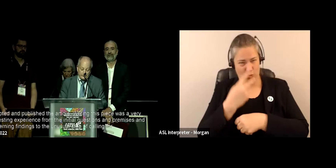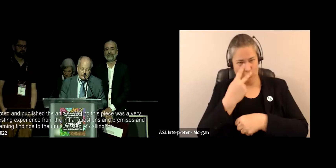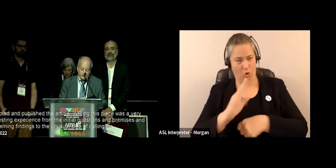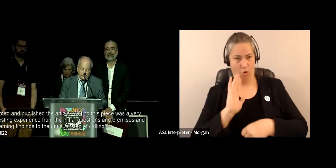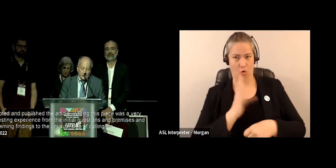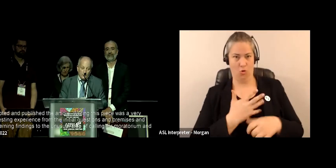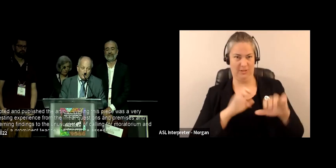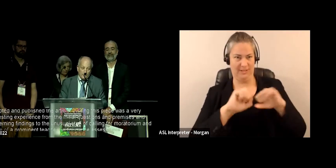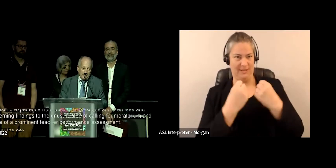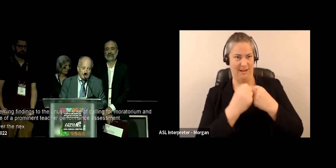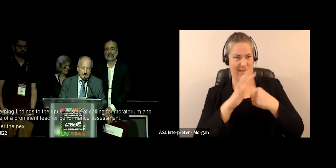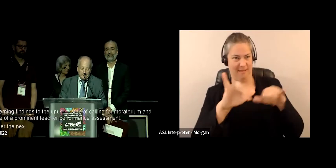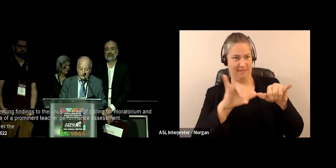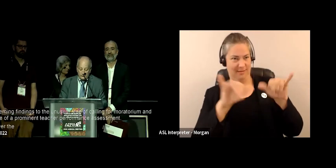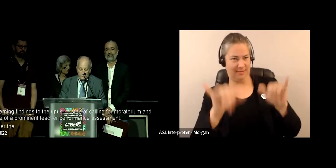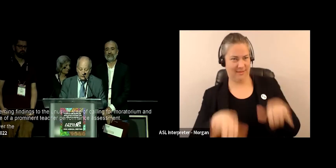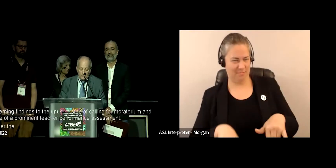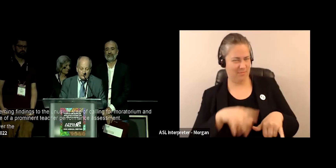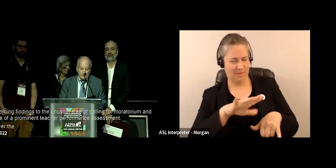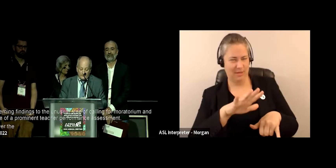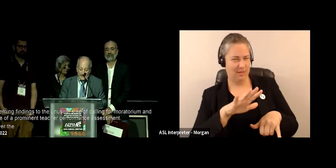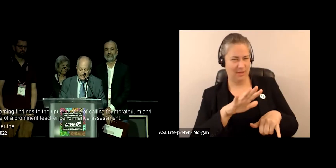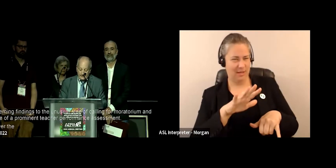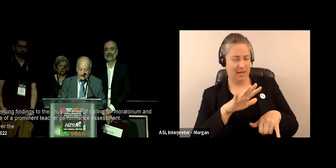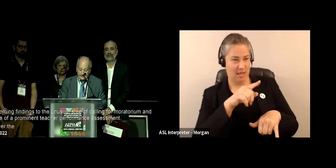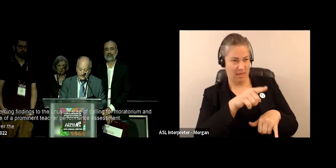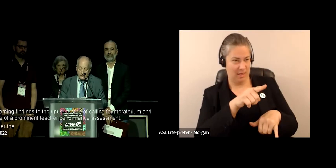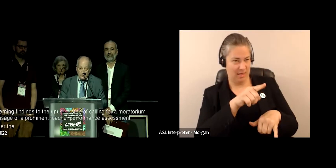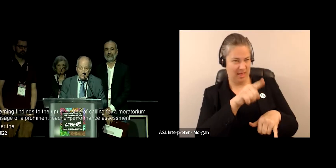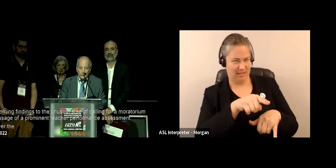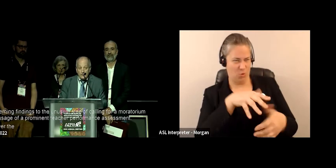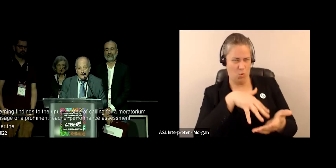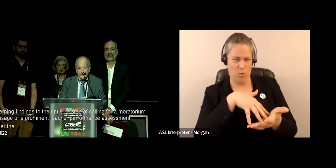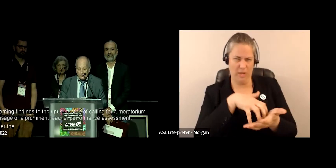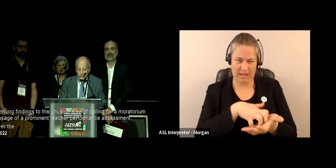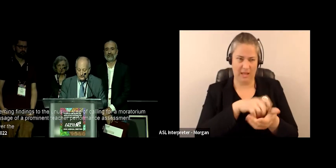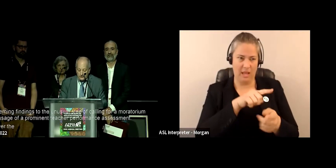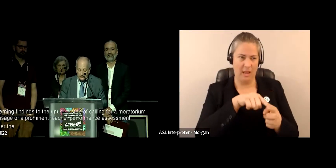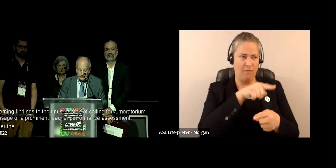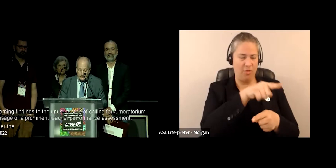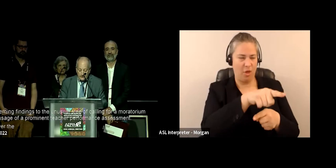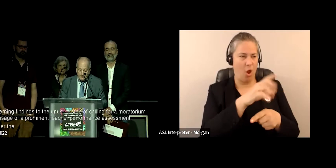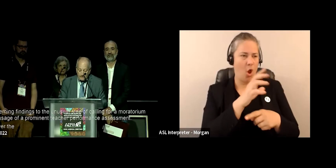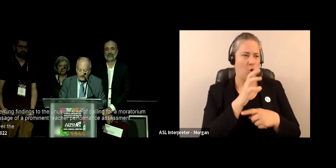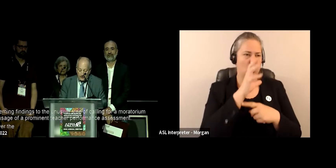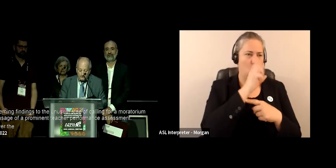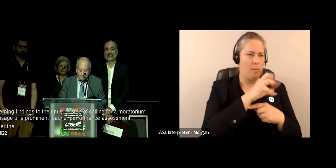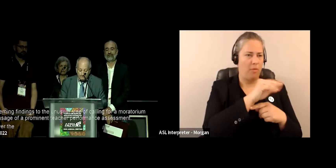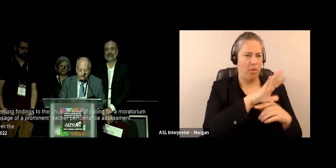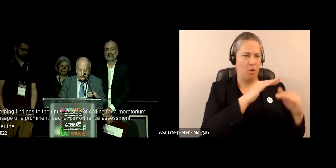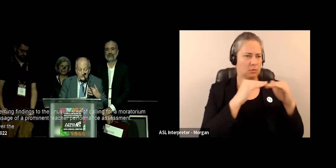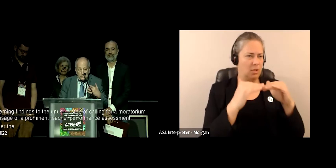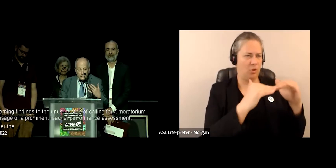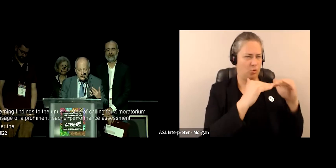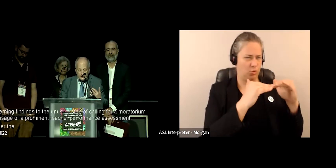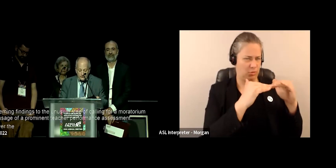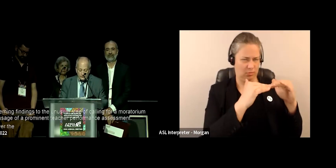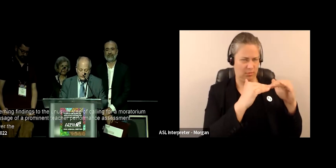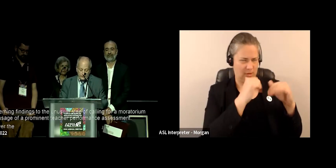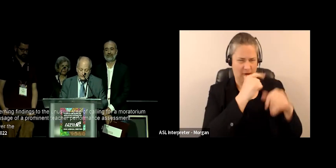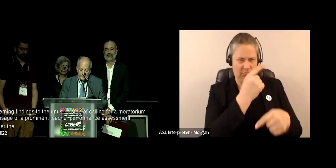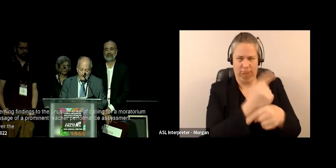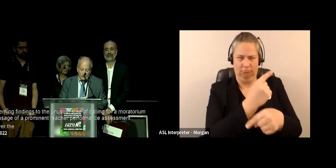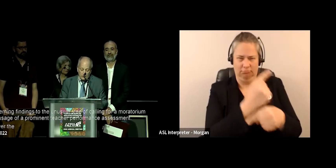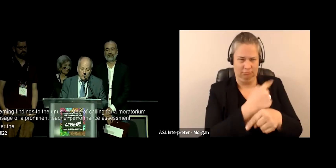societal systems when basic and assumed norms are violated. One of the things we learned in doing